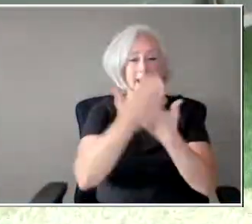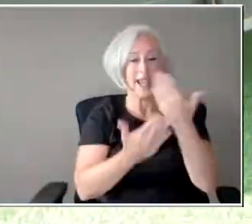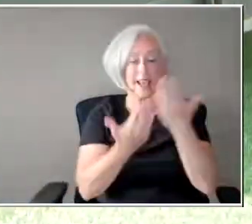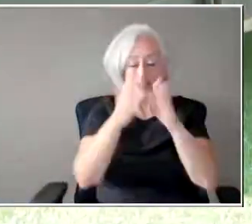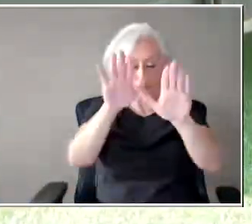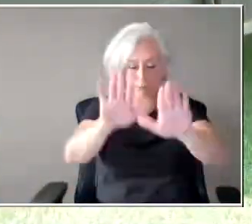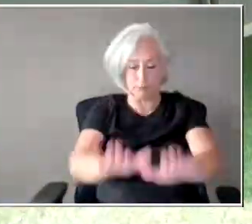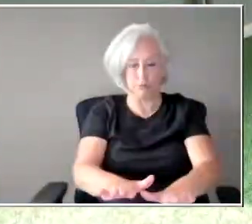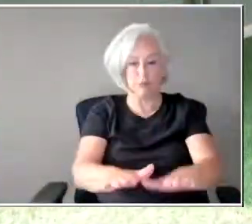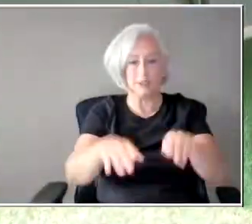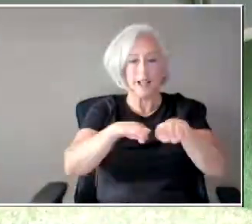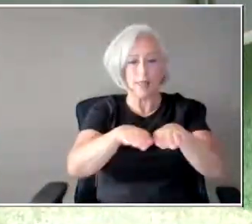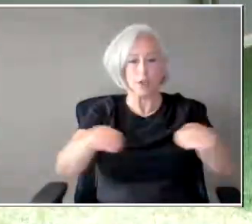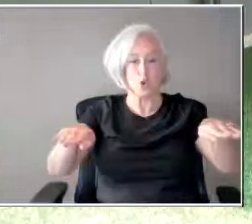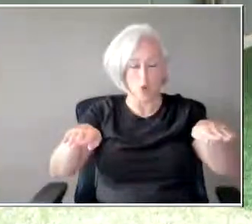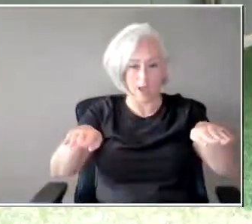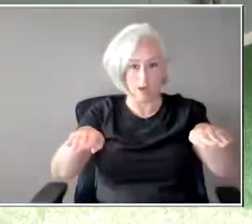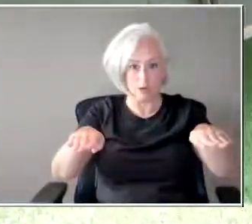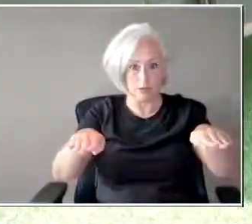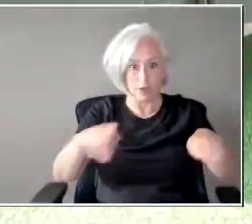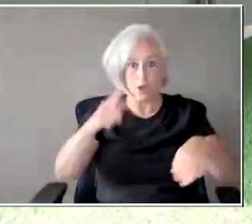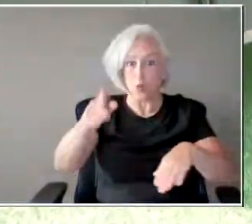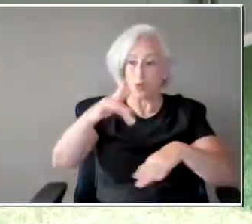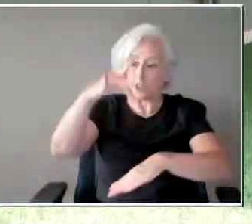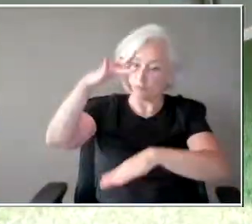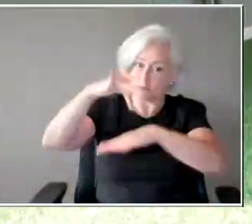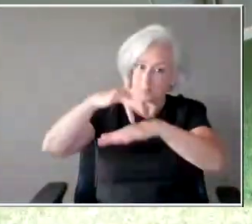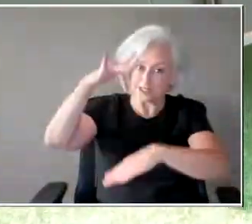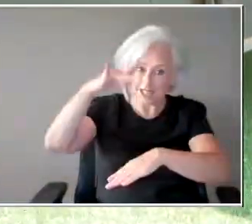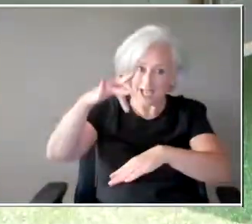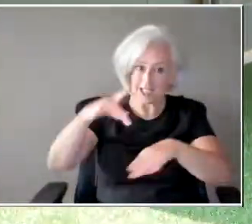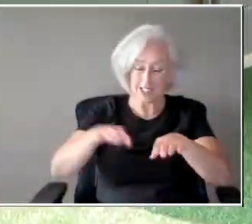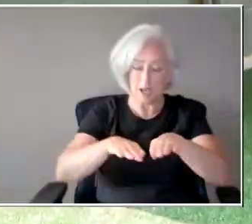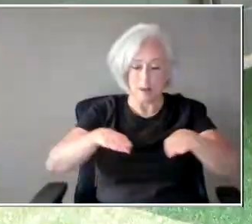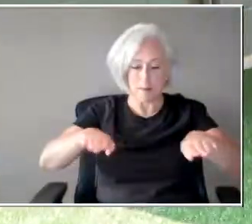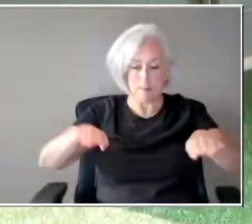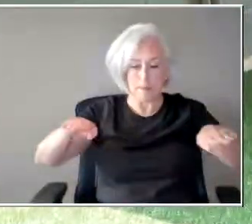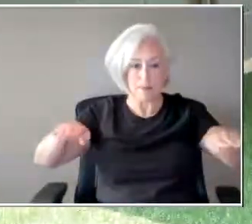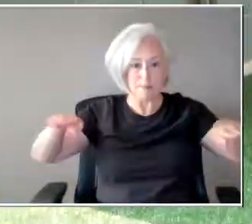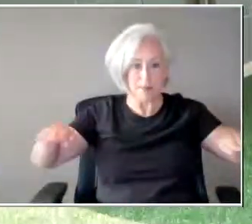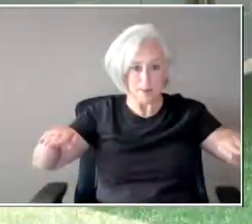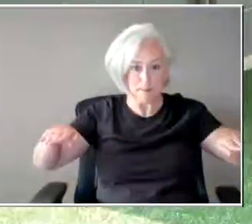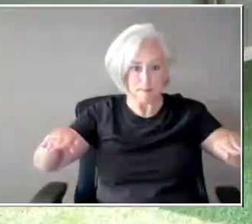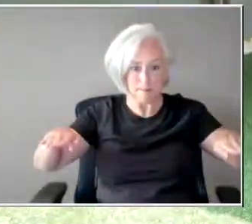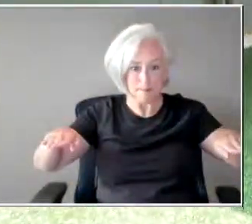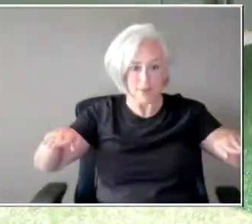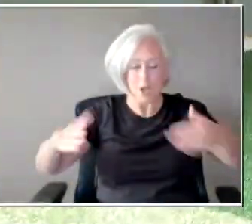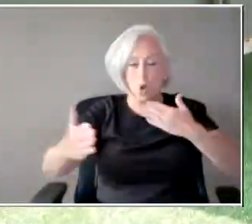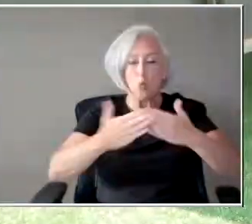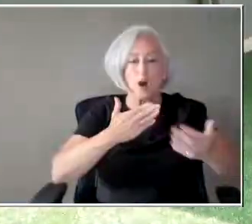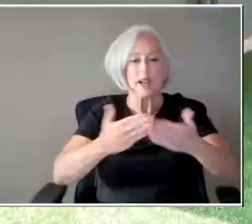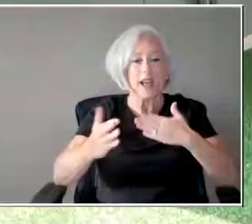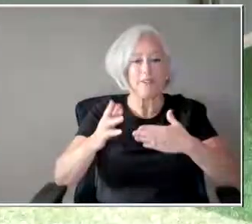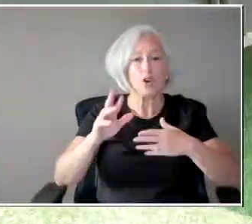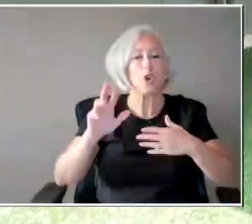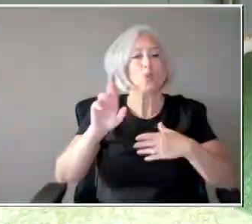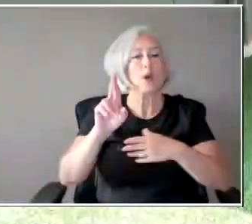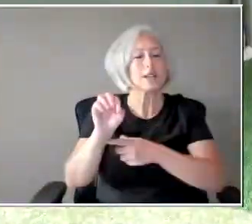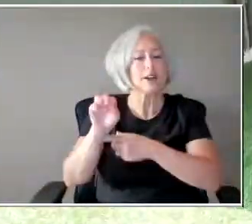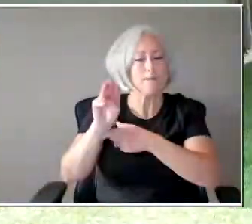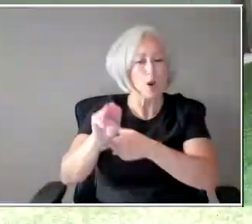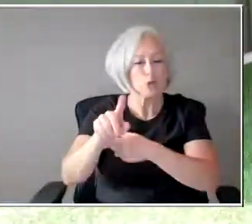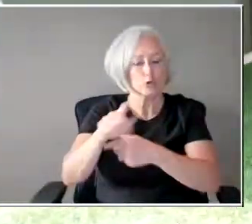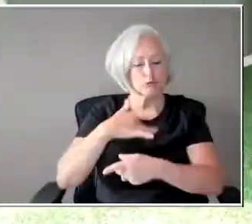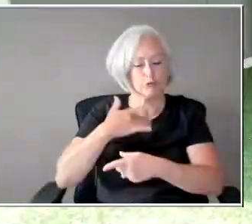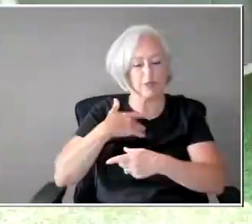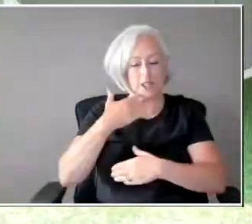hands on the ground, you can probably scoot those feet out just a little bit further. I would just go to whatever range of motion you feel most comfortable with. As soon as you feel the stretch